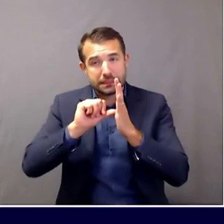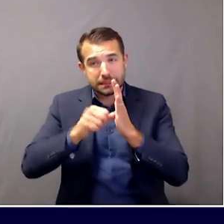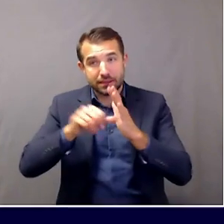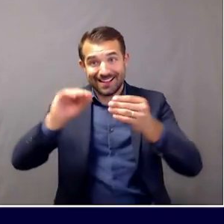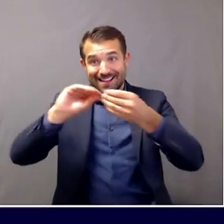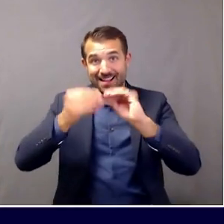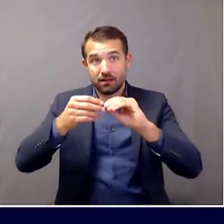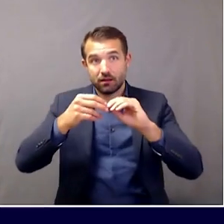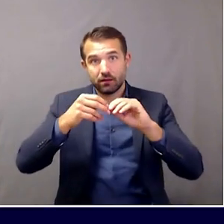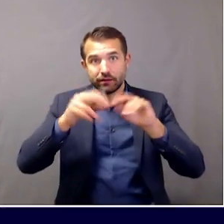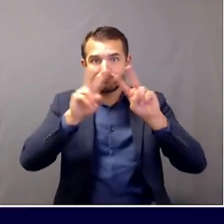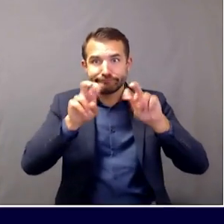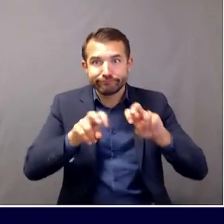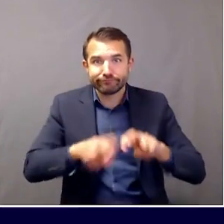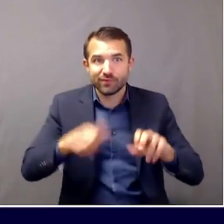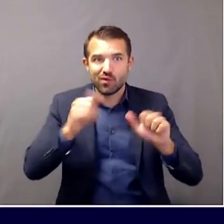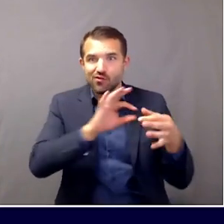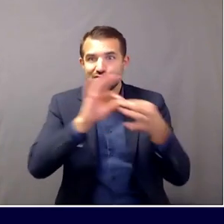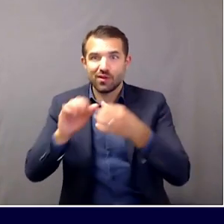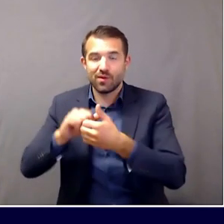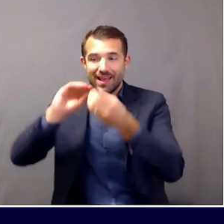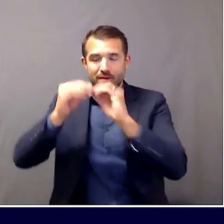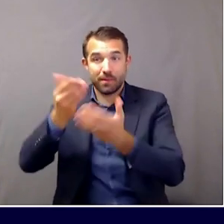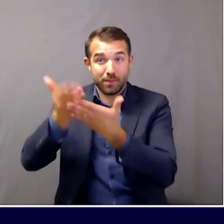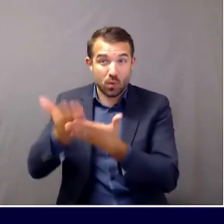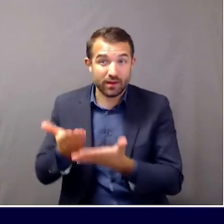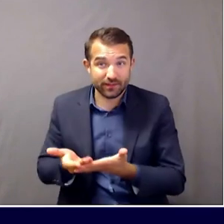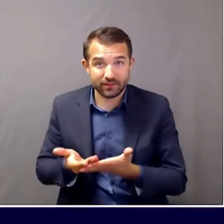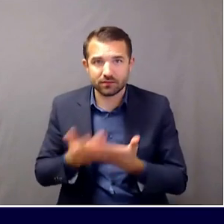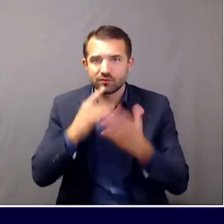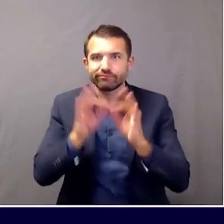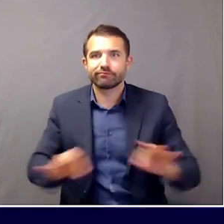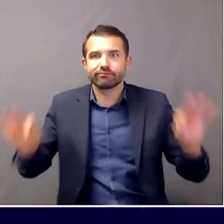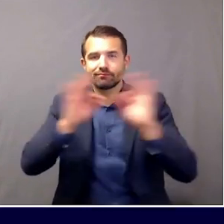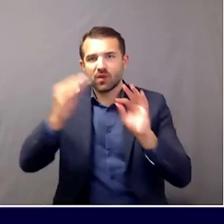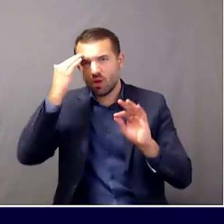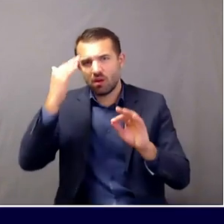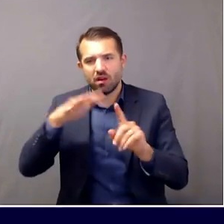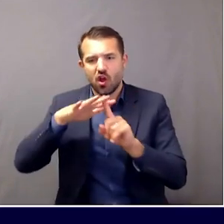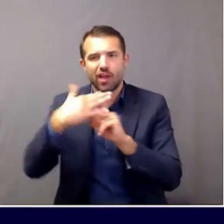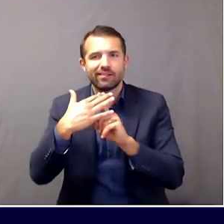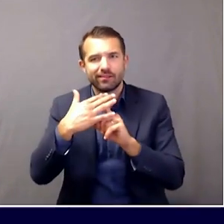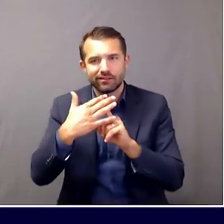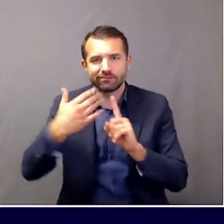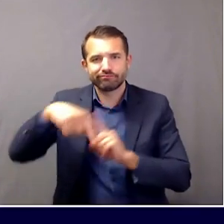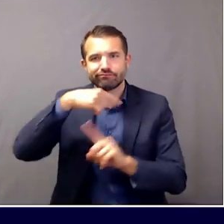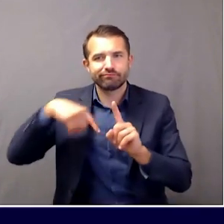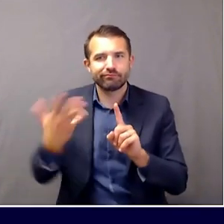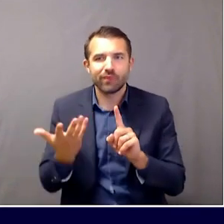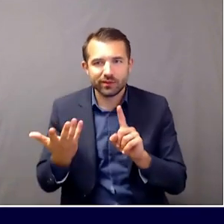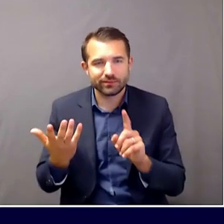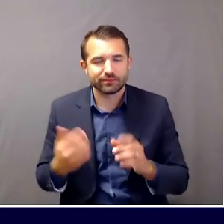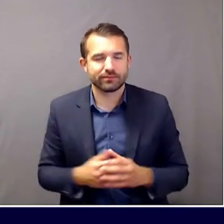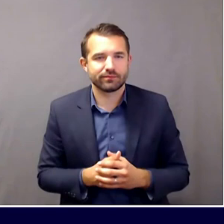of data-related exercise, context really matters. The denominators, for example, matter. And so one thing that my